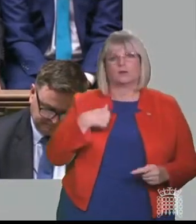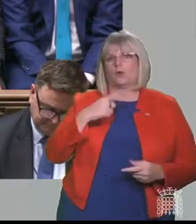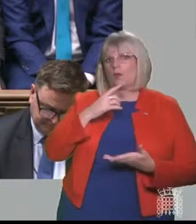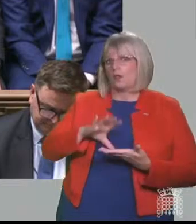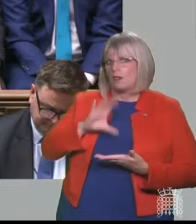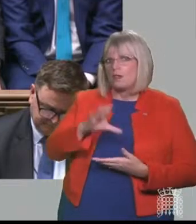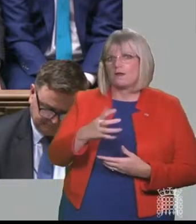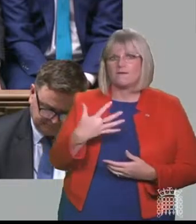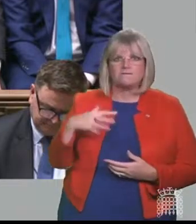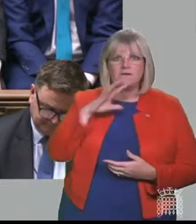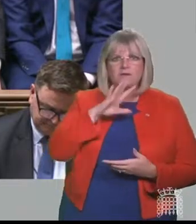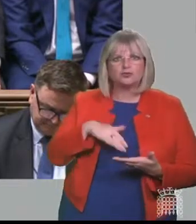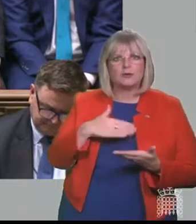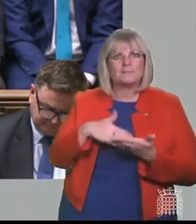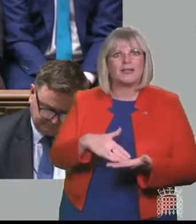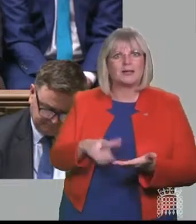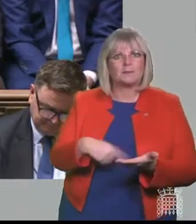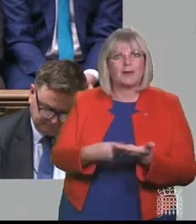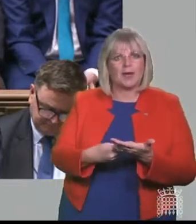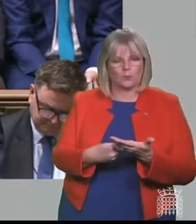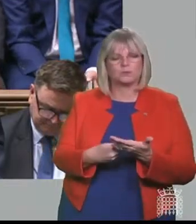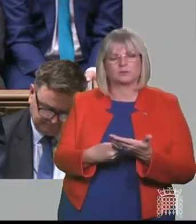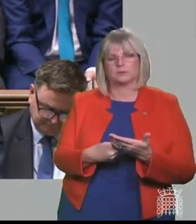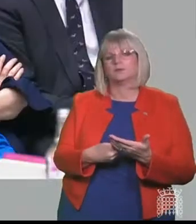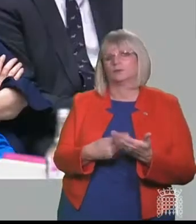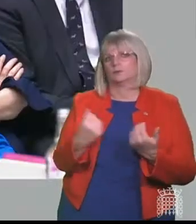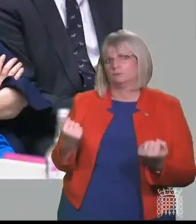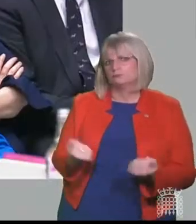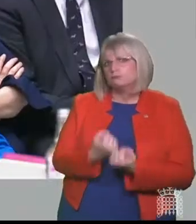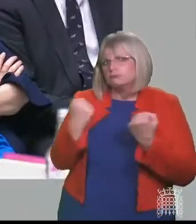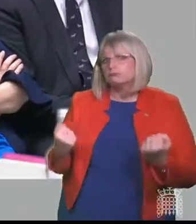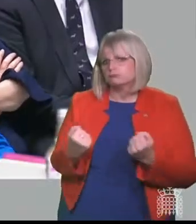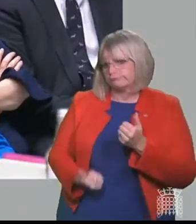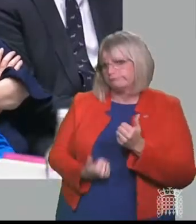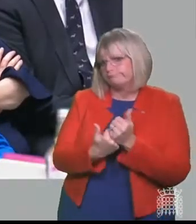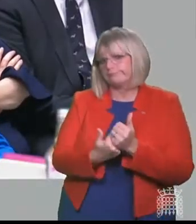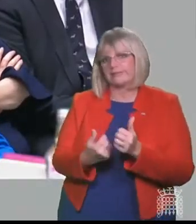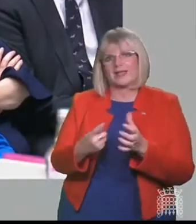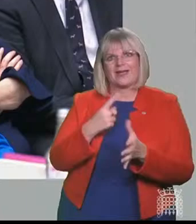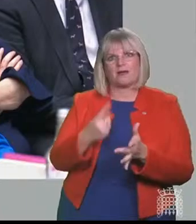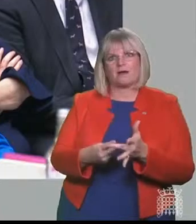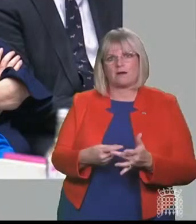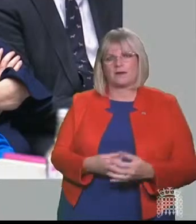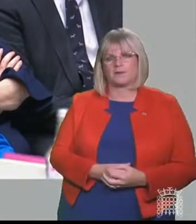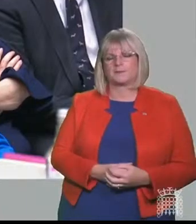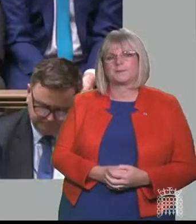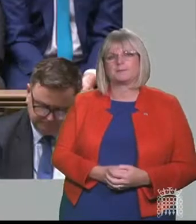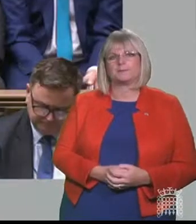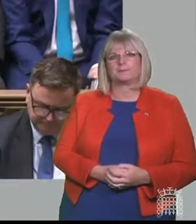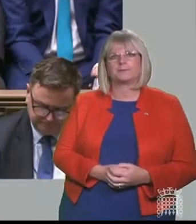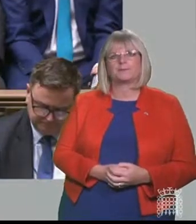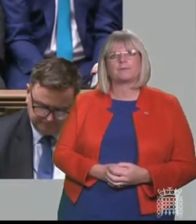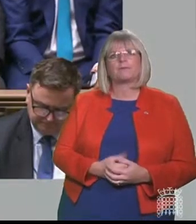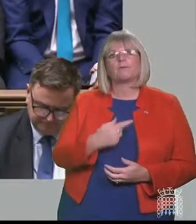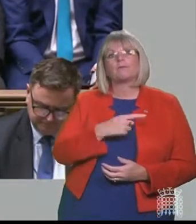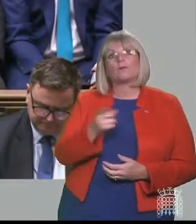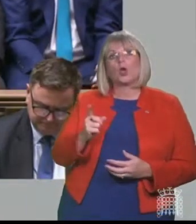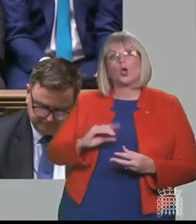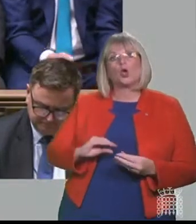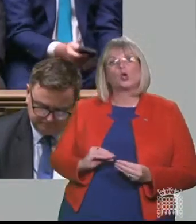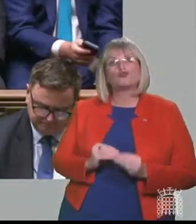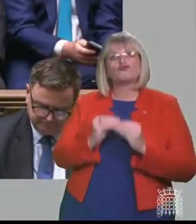further innovation centres to help make us an AI powerhouse. Our creative industries already